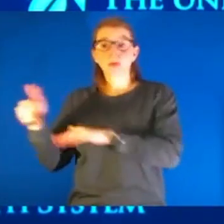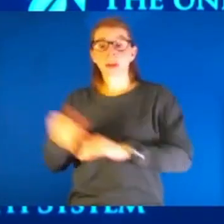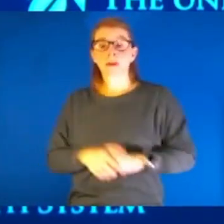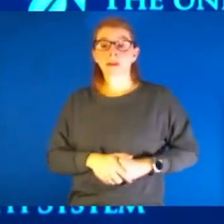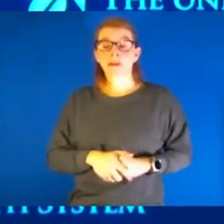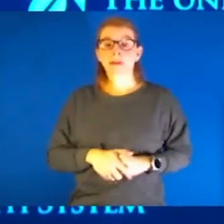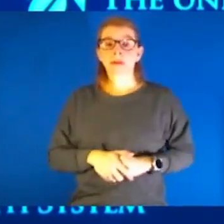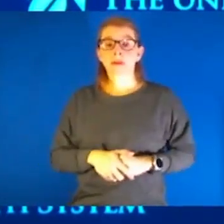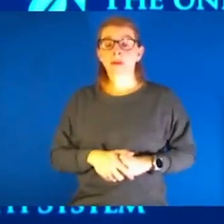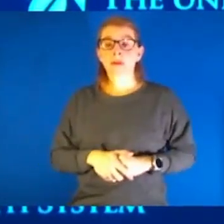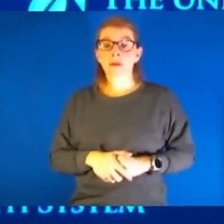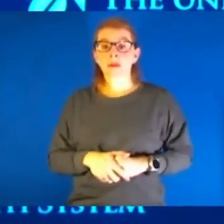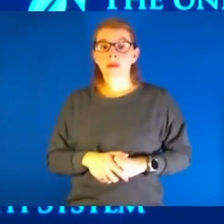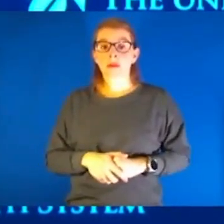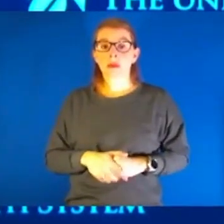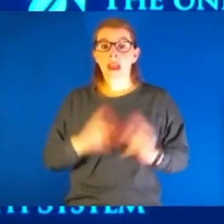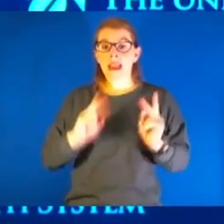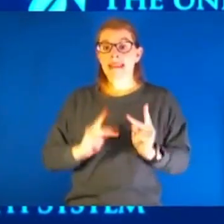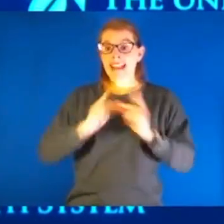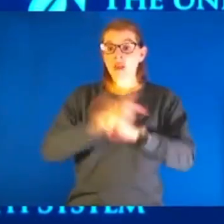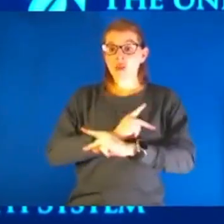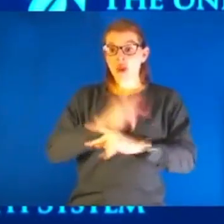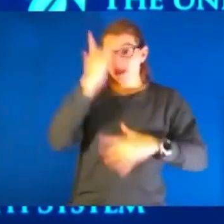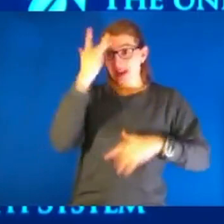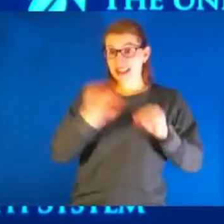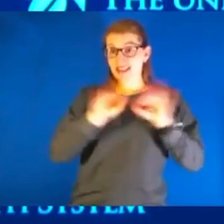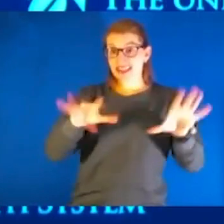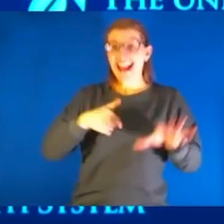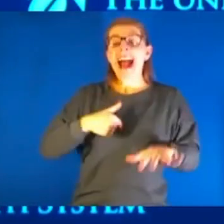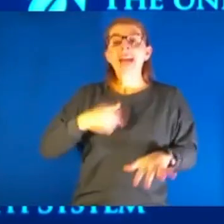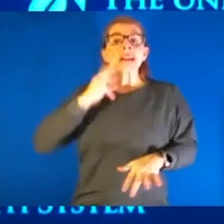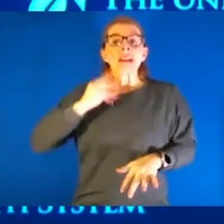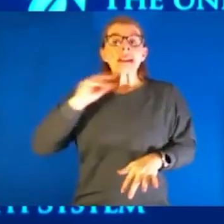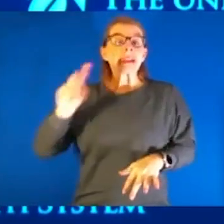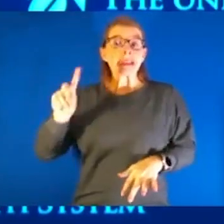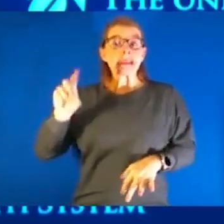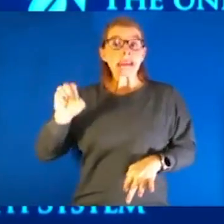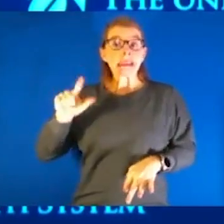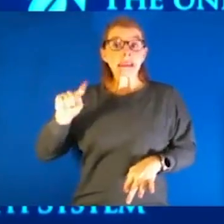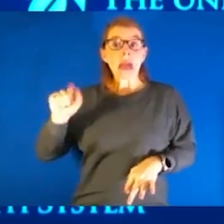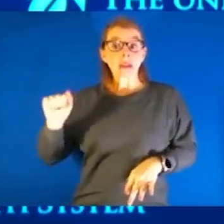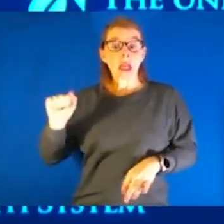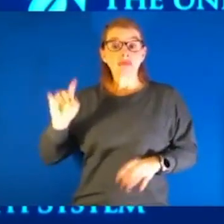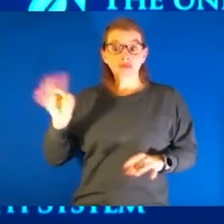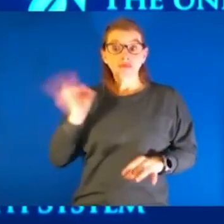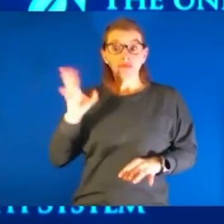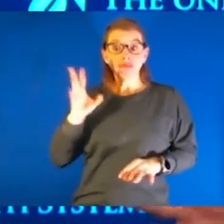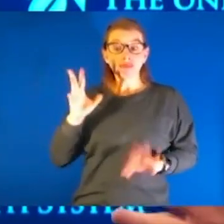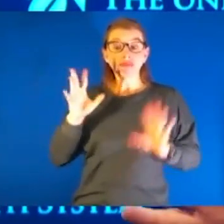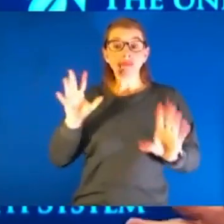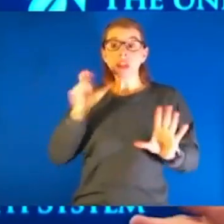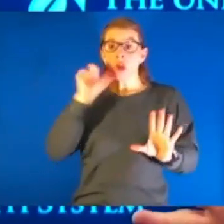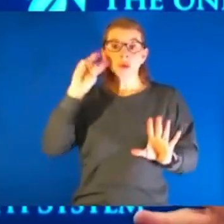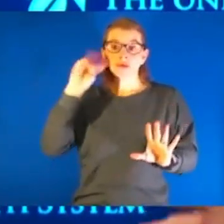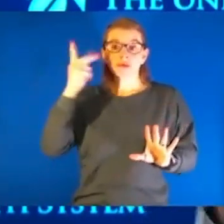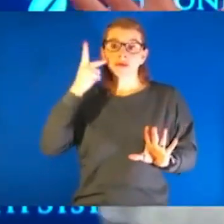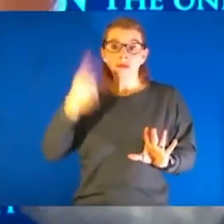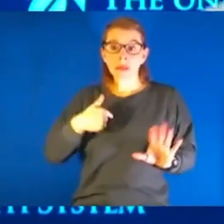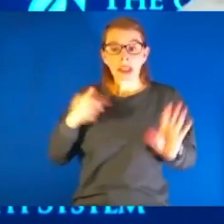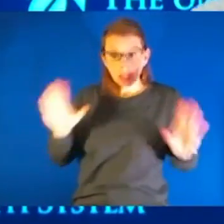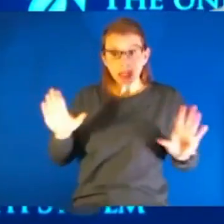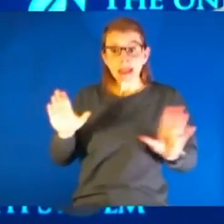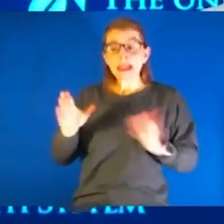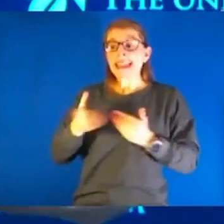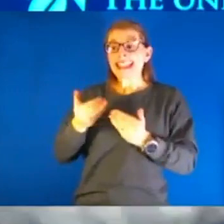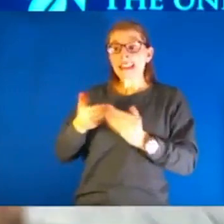some ways the worst pandemic I've experienced. Delta is also terrible, don't misunderstand me, because it's so much more transmissible, so